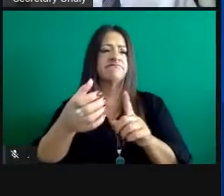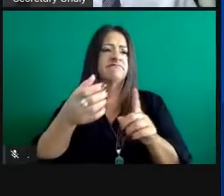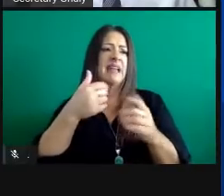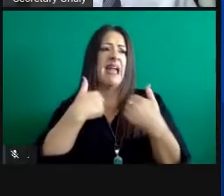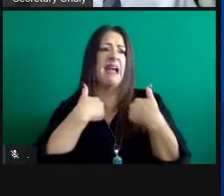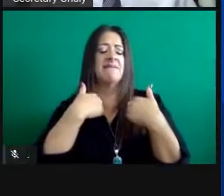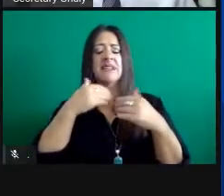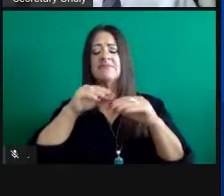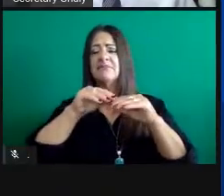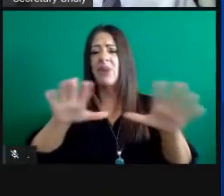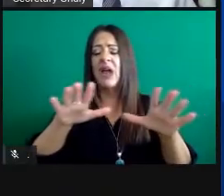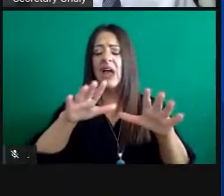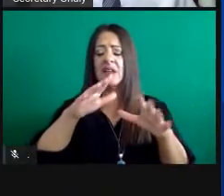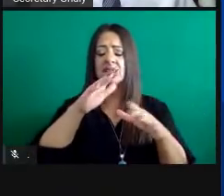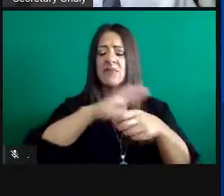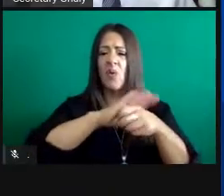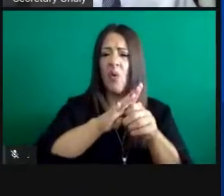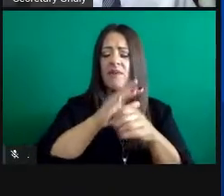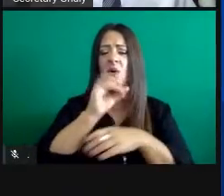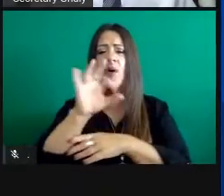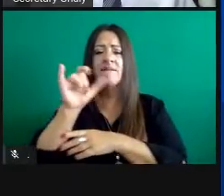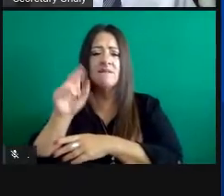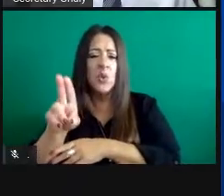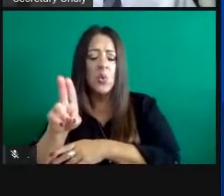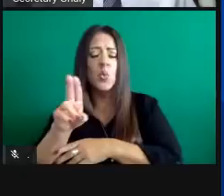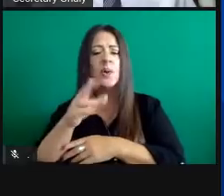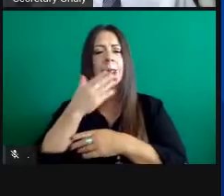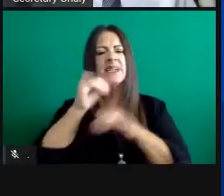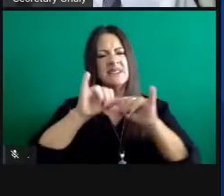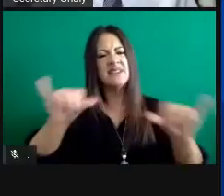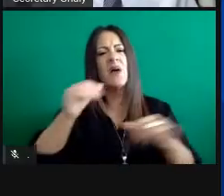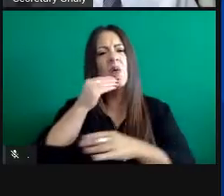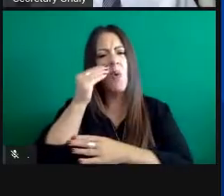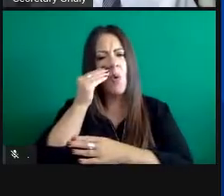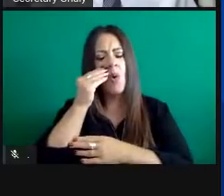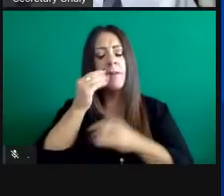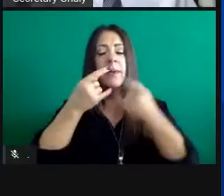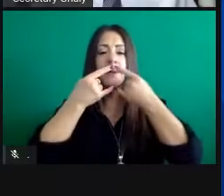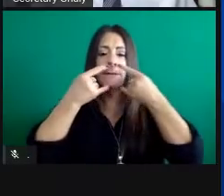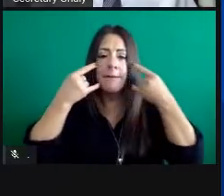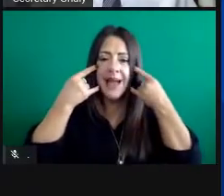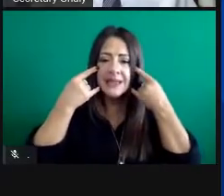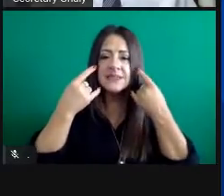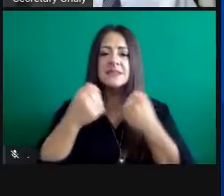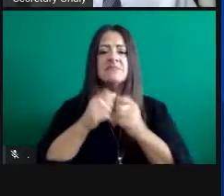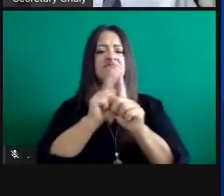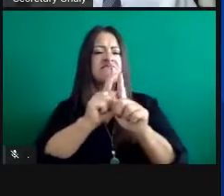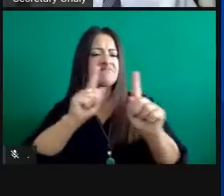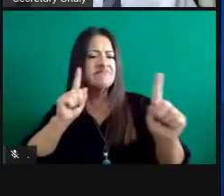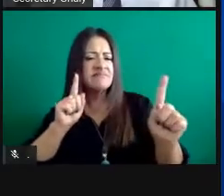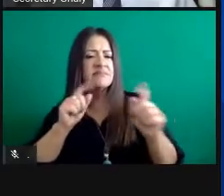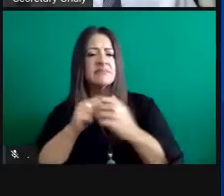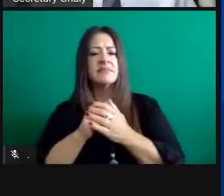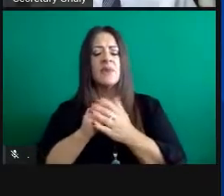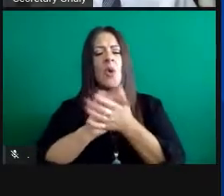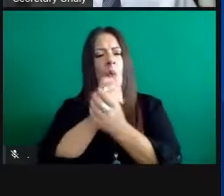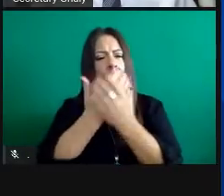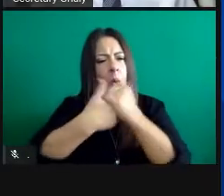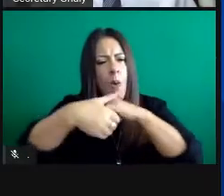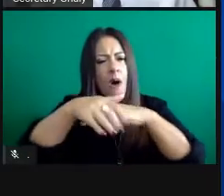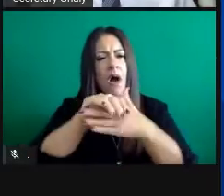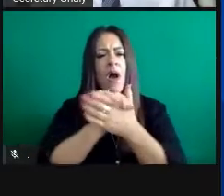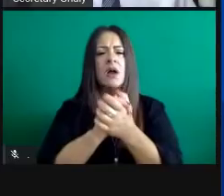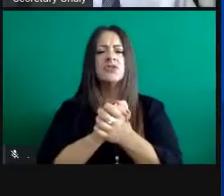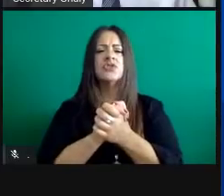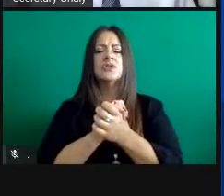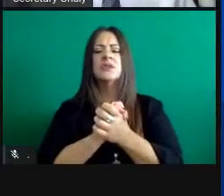mask, to maintain your distance, to wash your hands, to don't outside of your household, and another